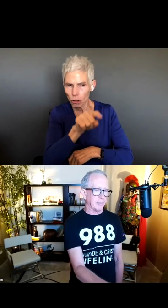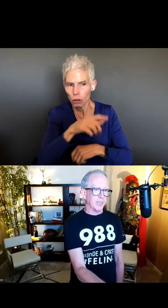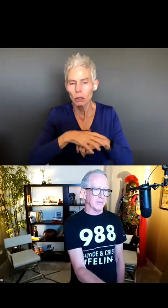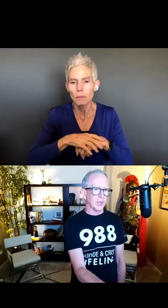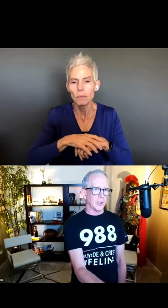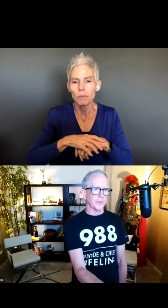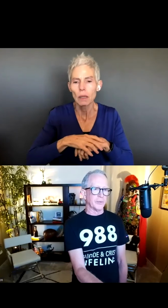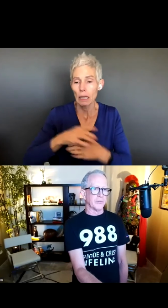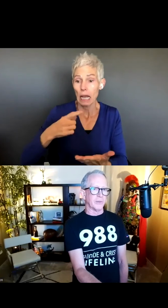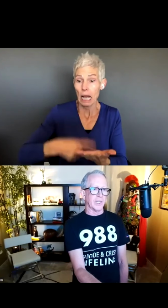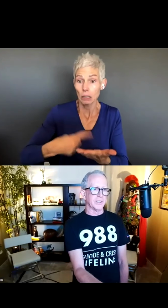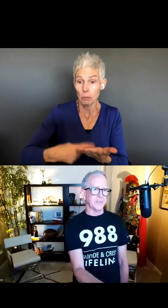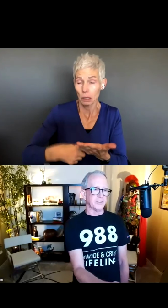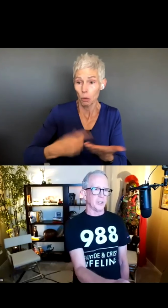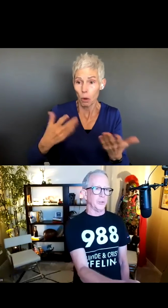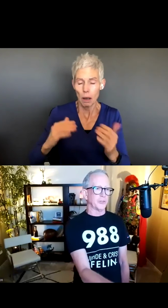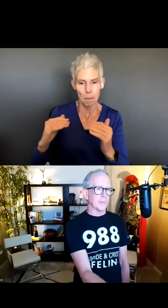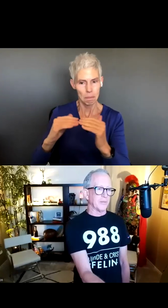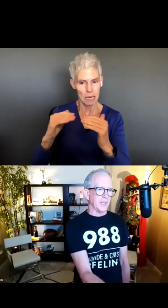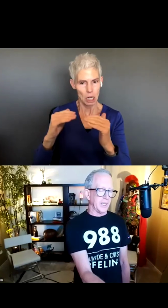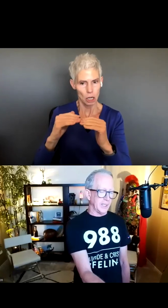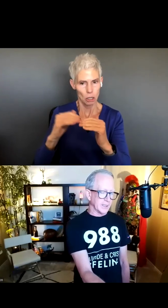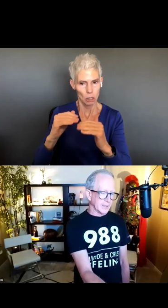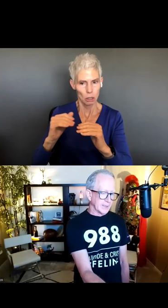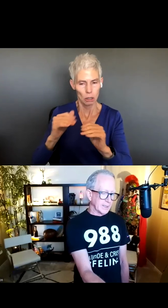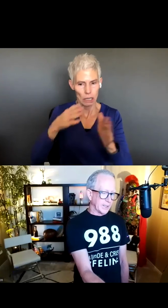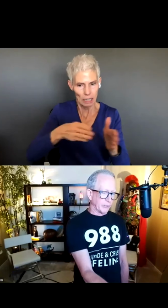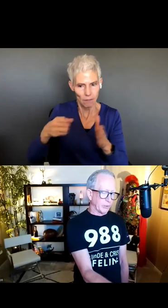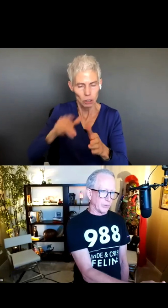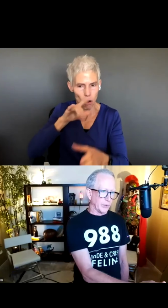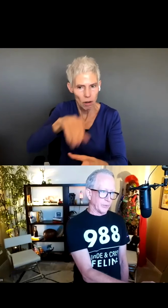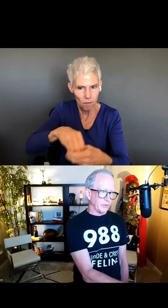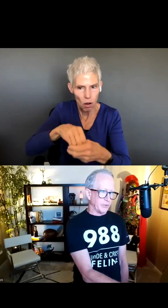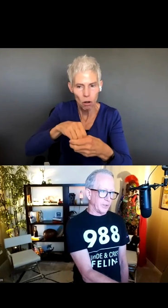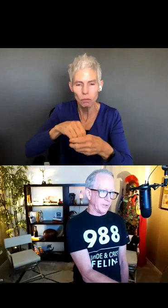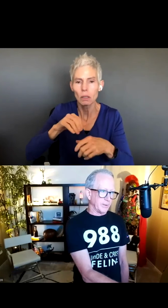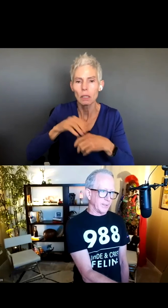should not be involved relative to some of the work